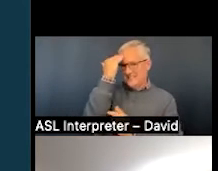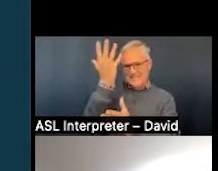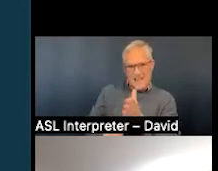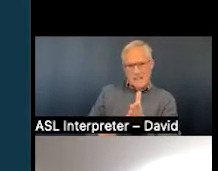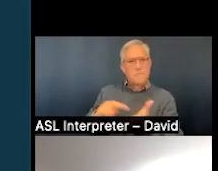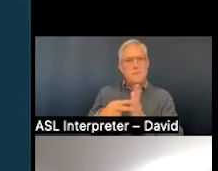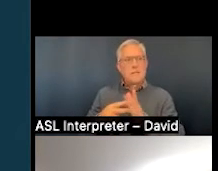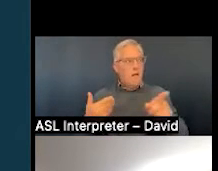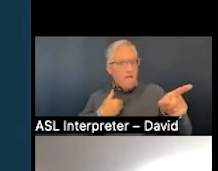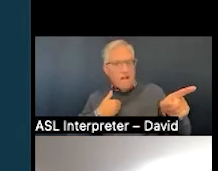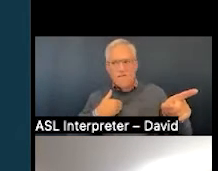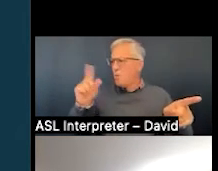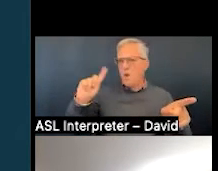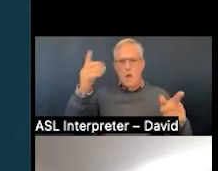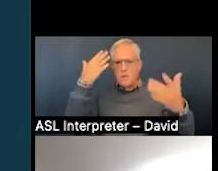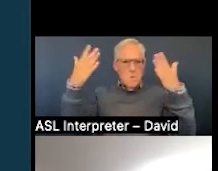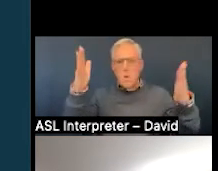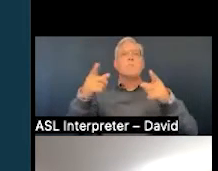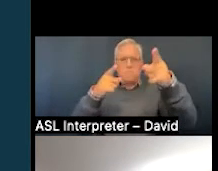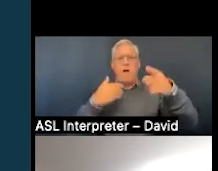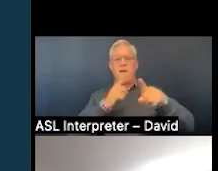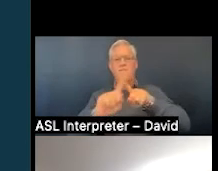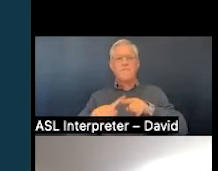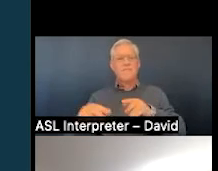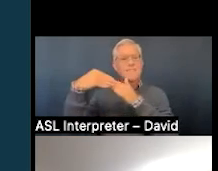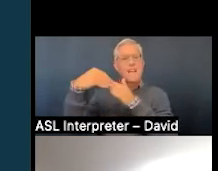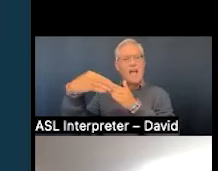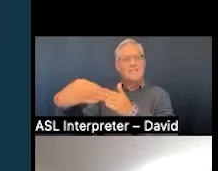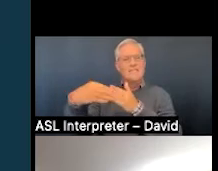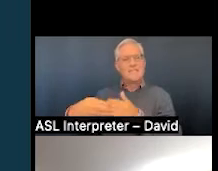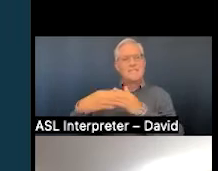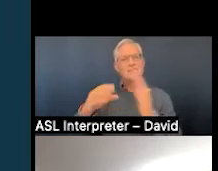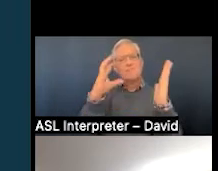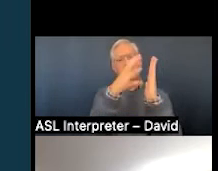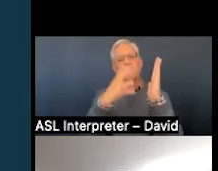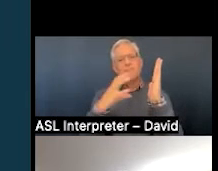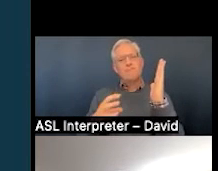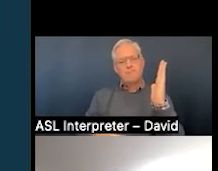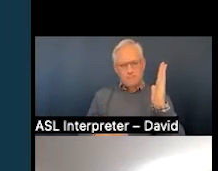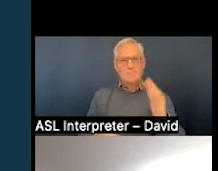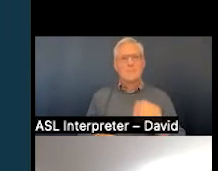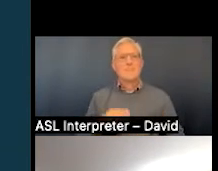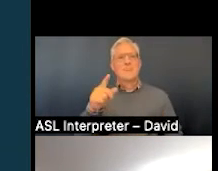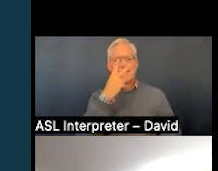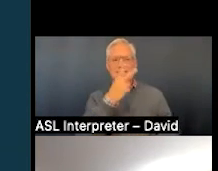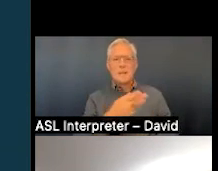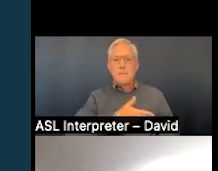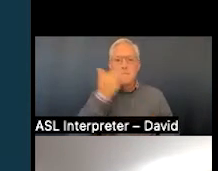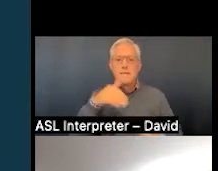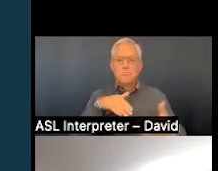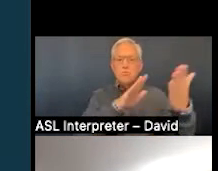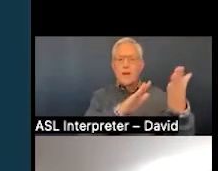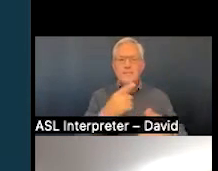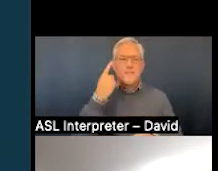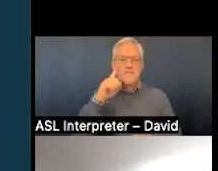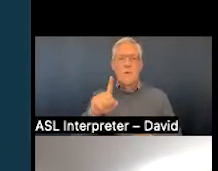brace of guides on the site so that you can you can look at best practice for accessible screenings